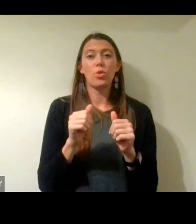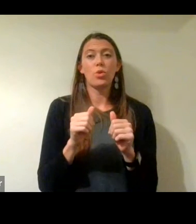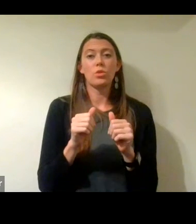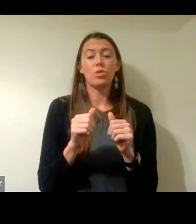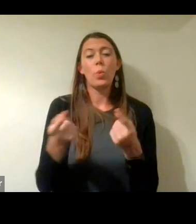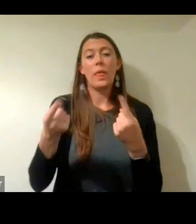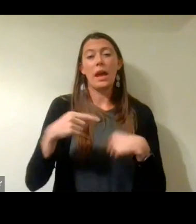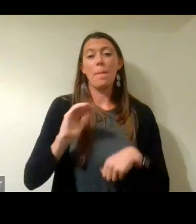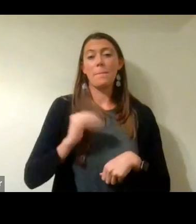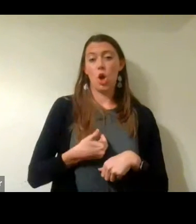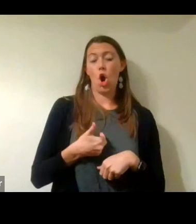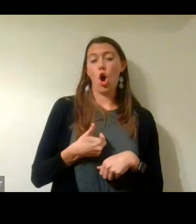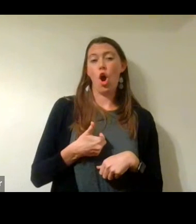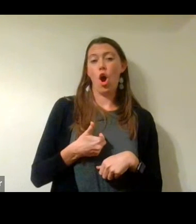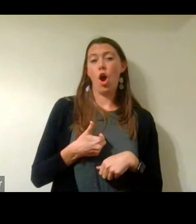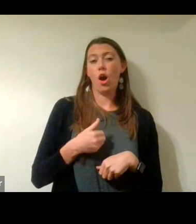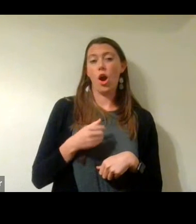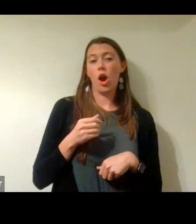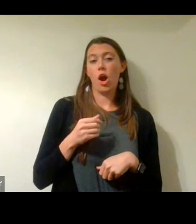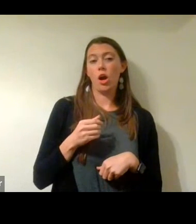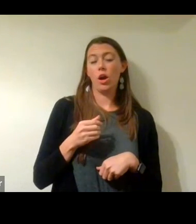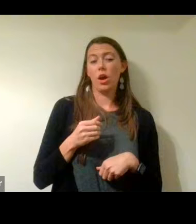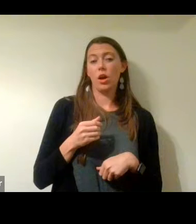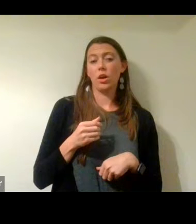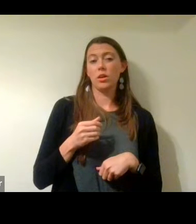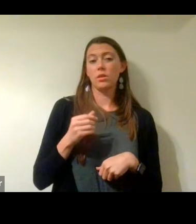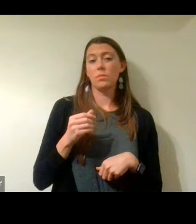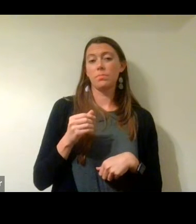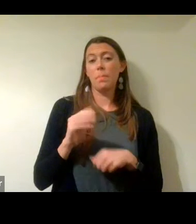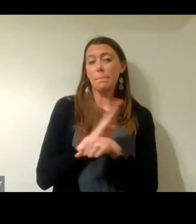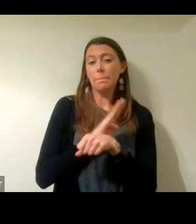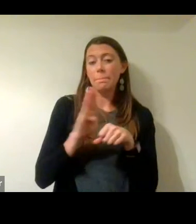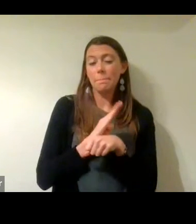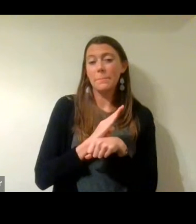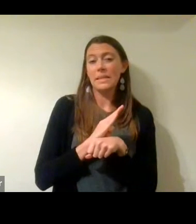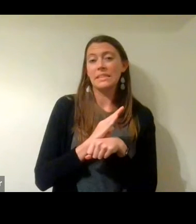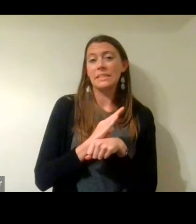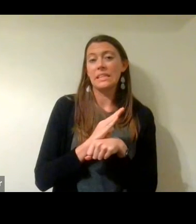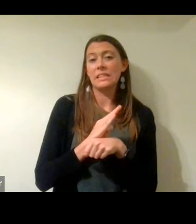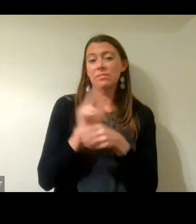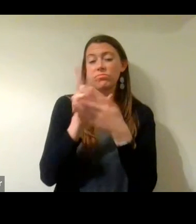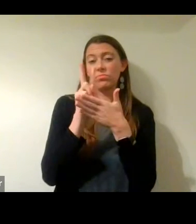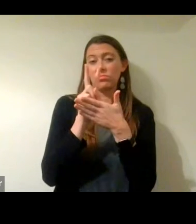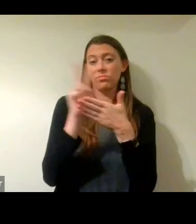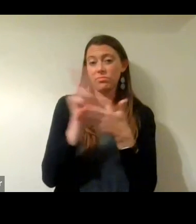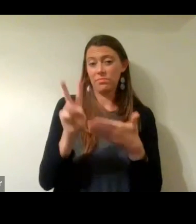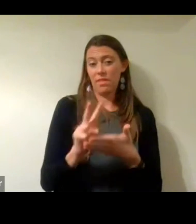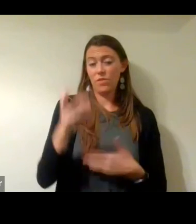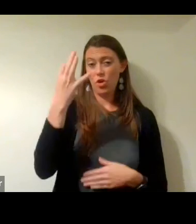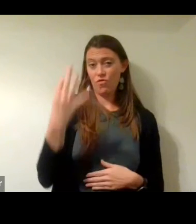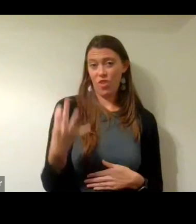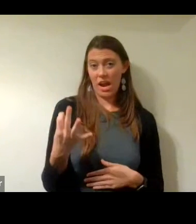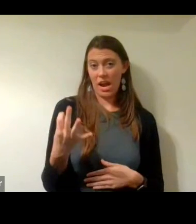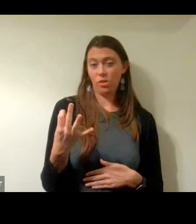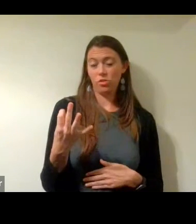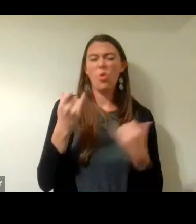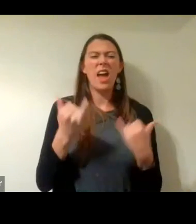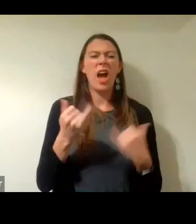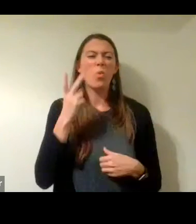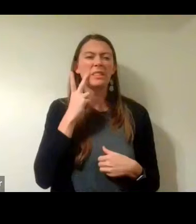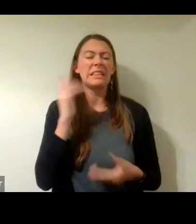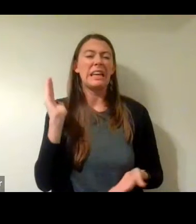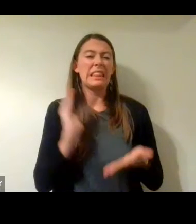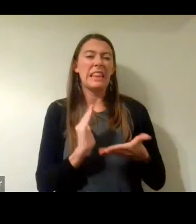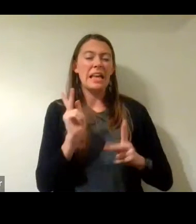Friday afternoon, and we're continuing to do that. We're seeing, a decrease in the number of folks